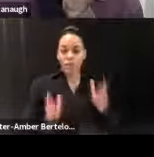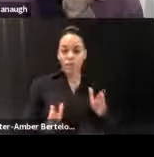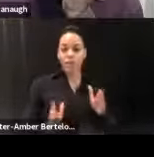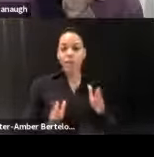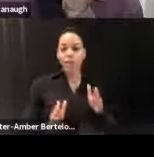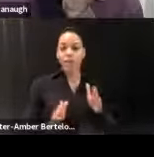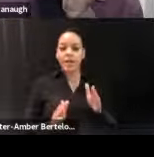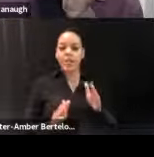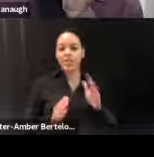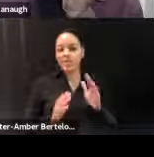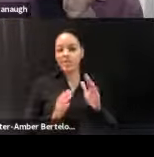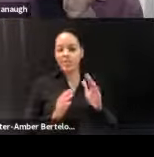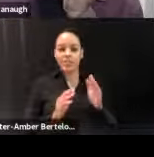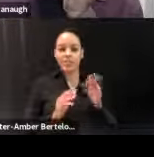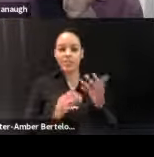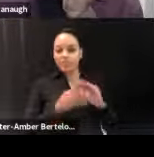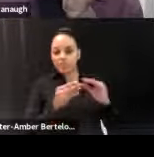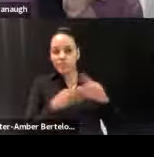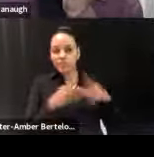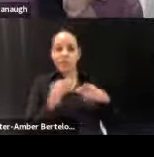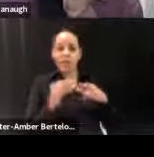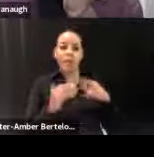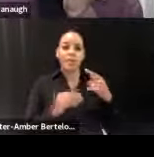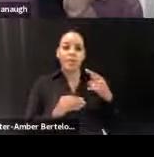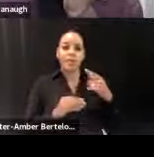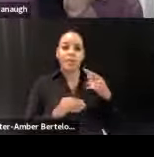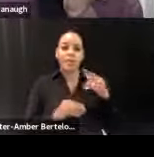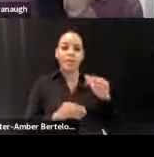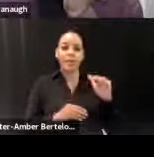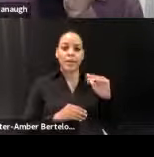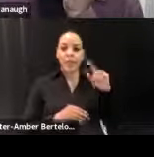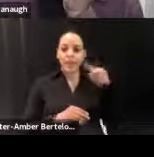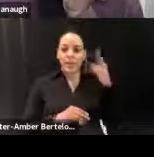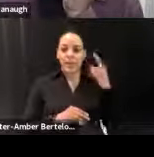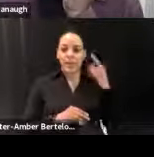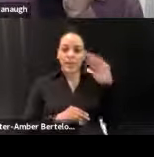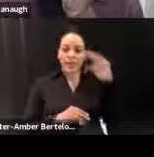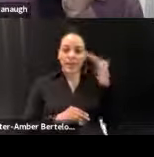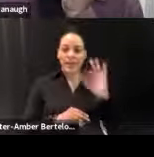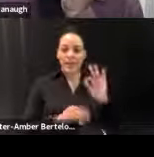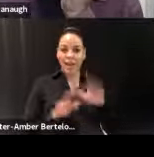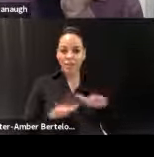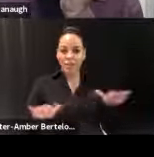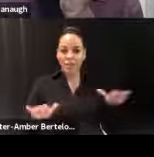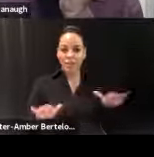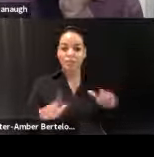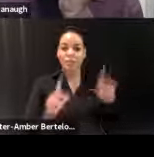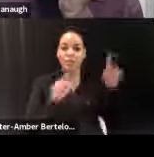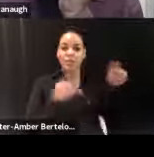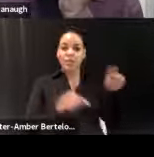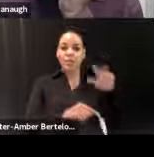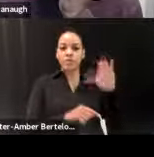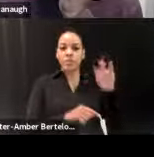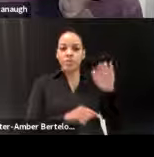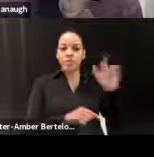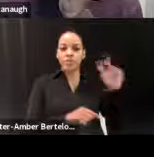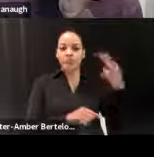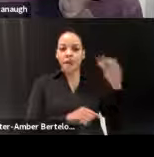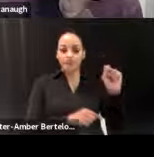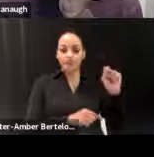riots. White people going crazy when nine Black children went to the Central High in Little Rock, Arkansas